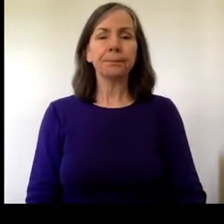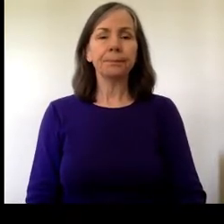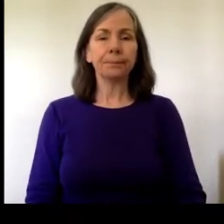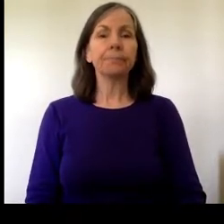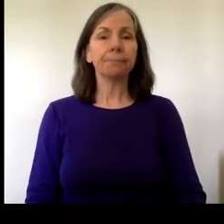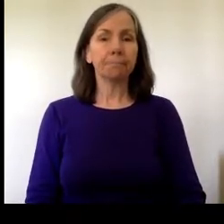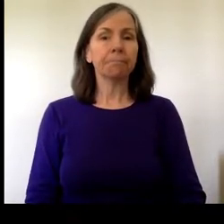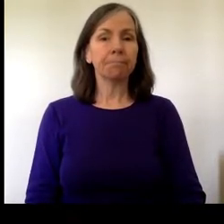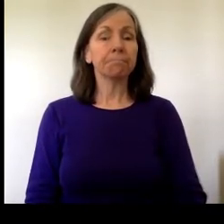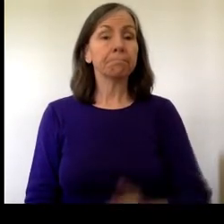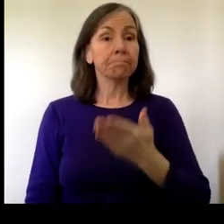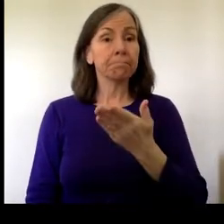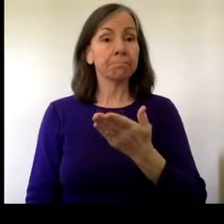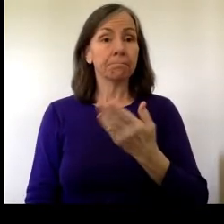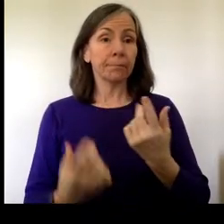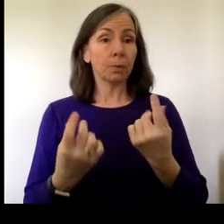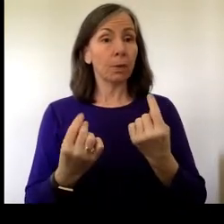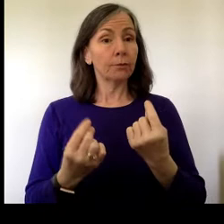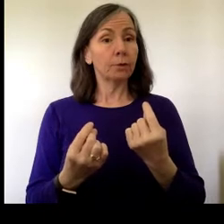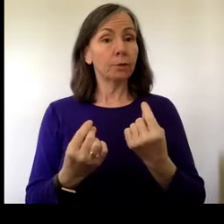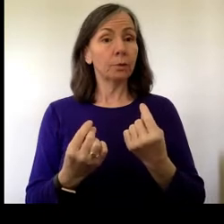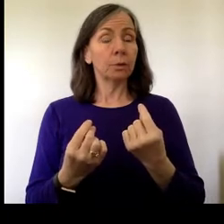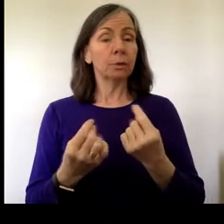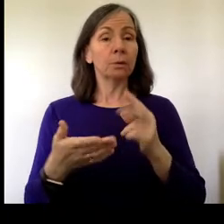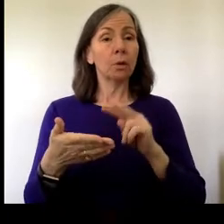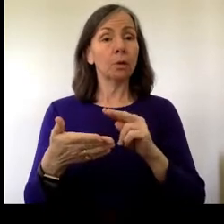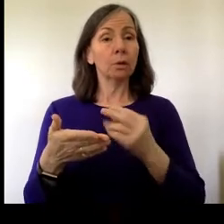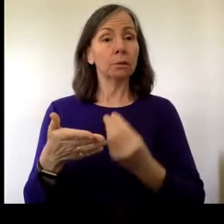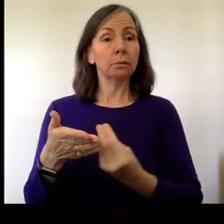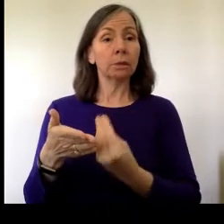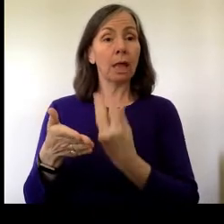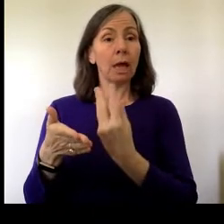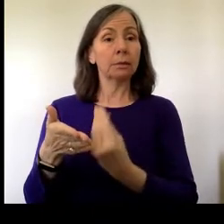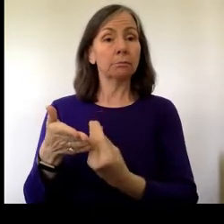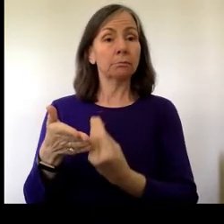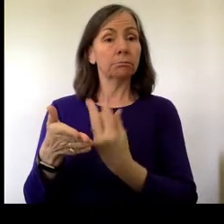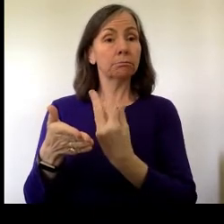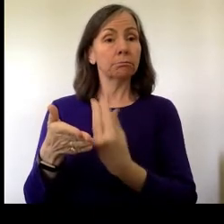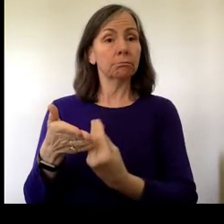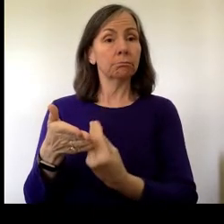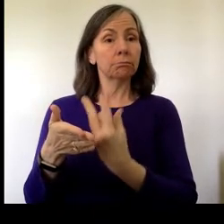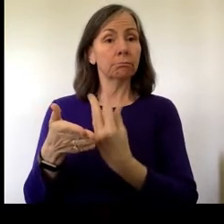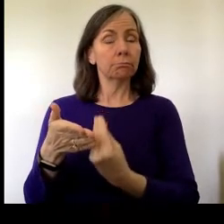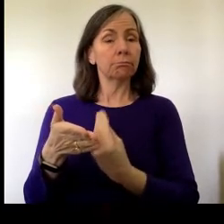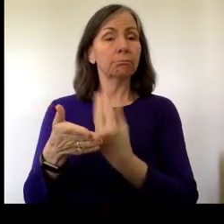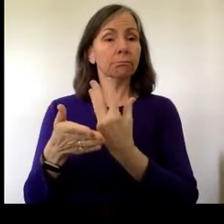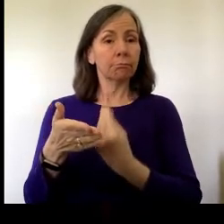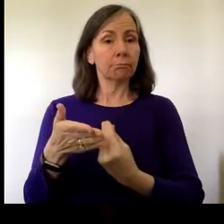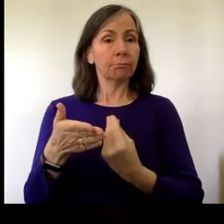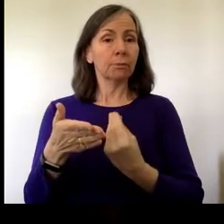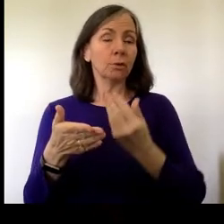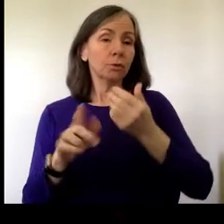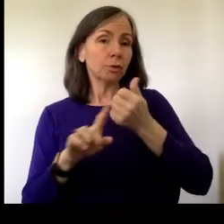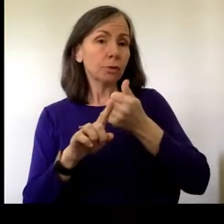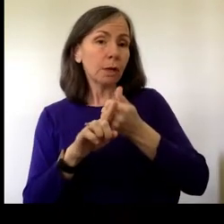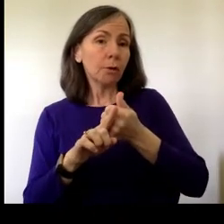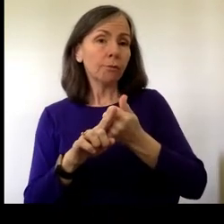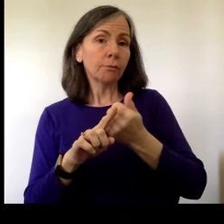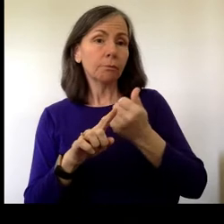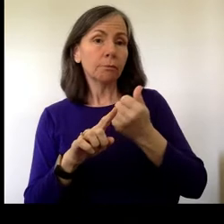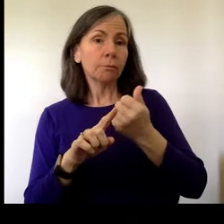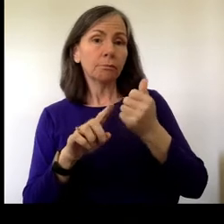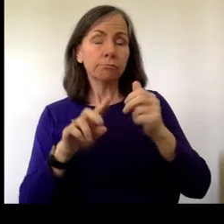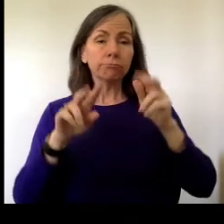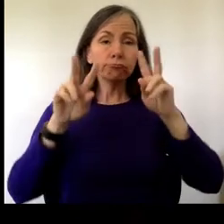So all you have to do as you look through these slides is decide, look at yourself or have somebody look at you and decide, are